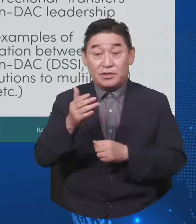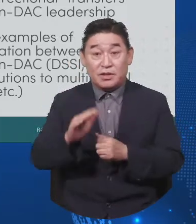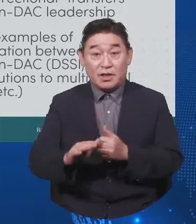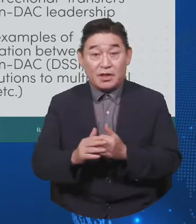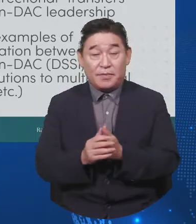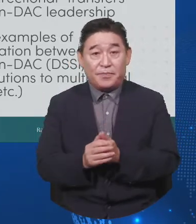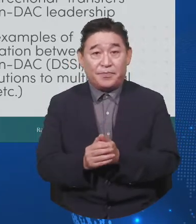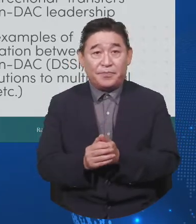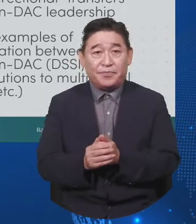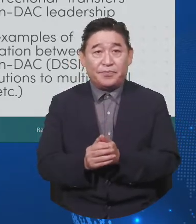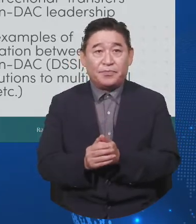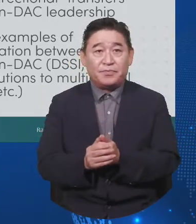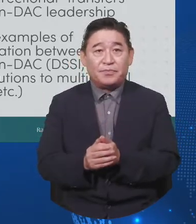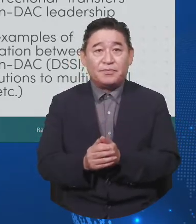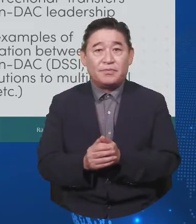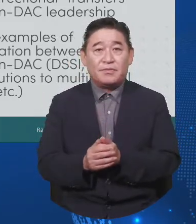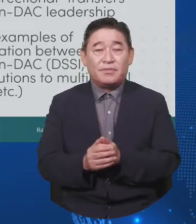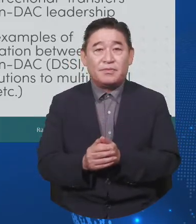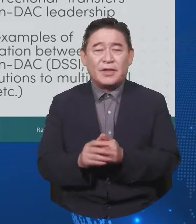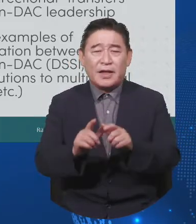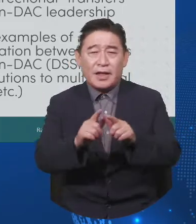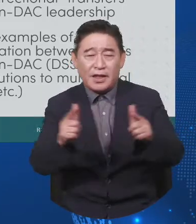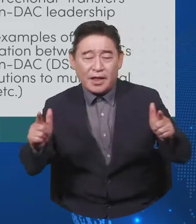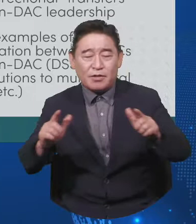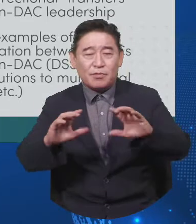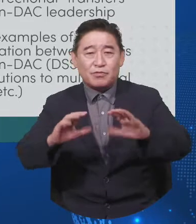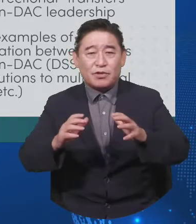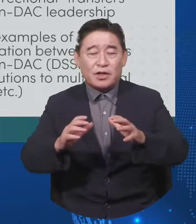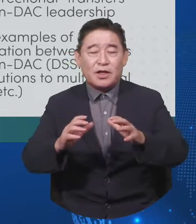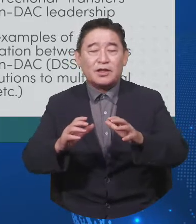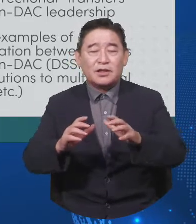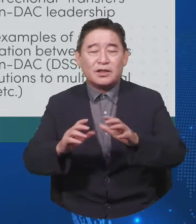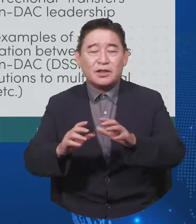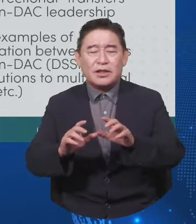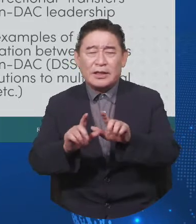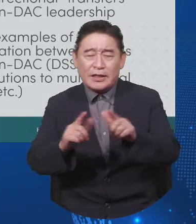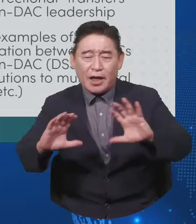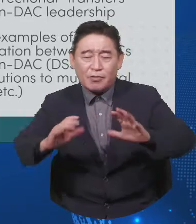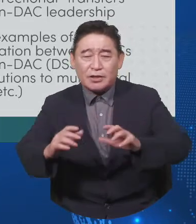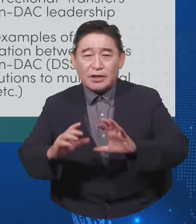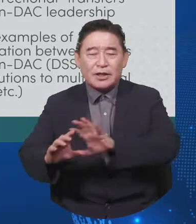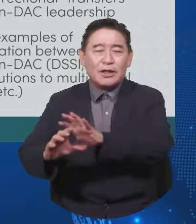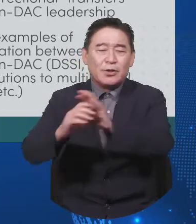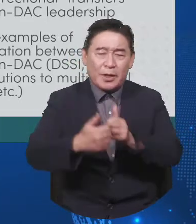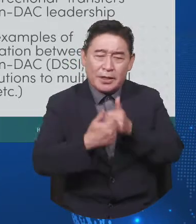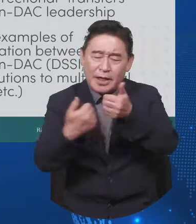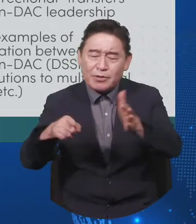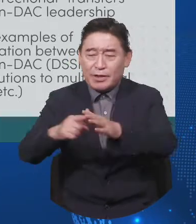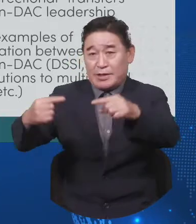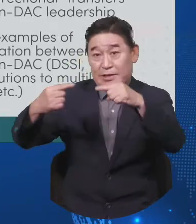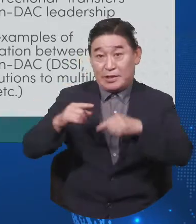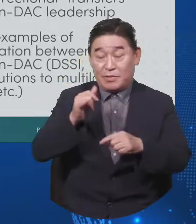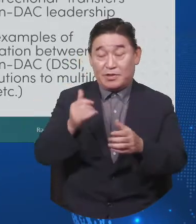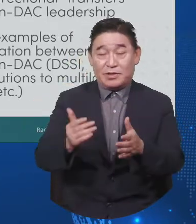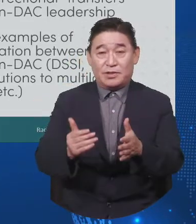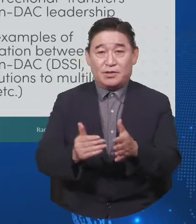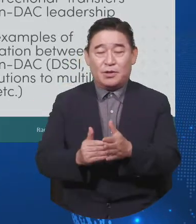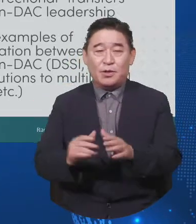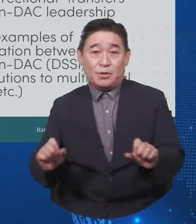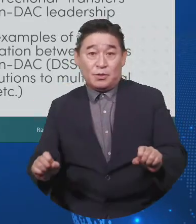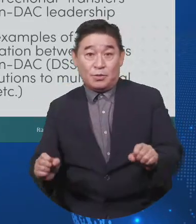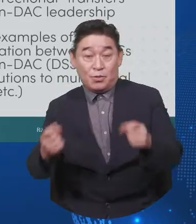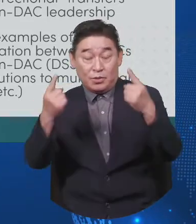and development-focused responses. At the same time, there were important examples of